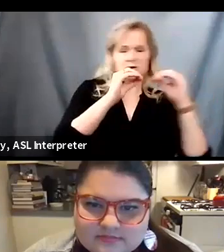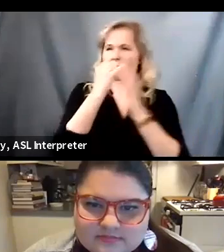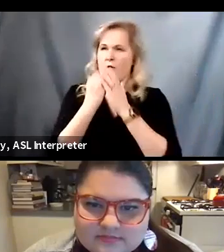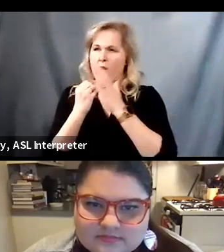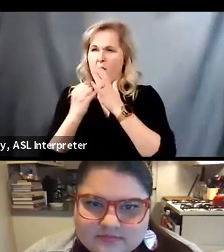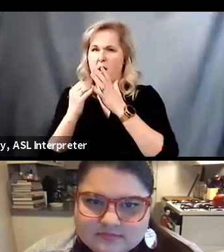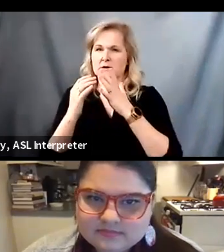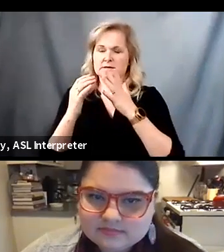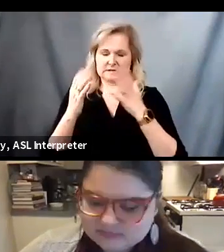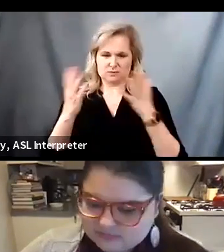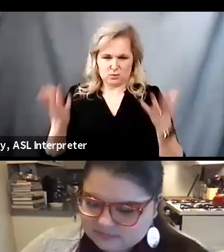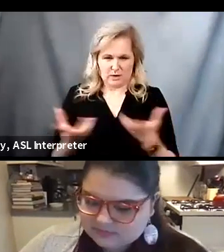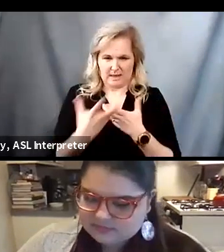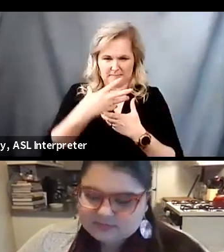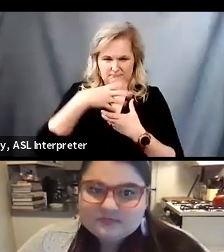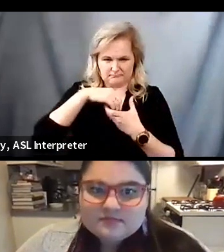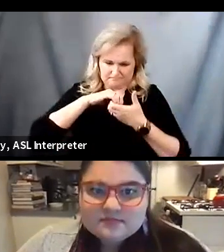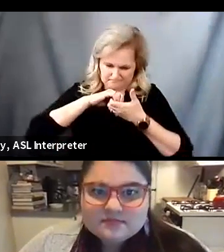deeply tied